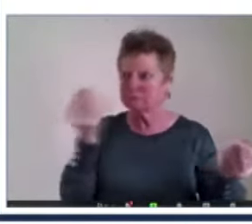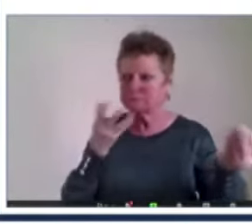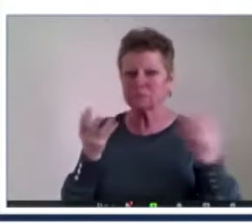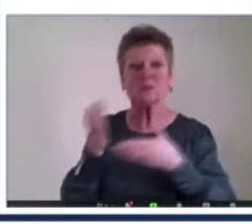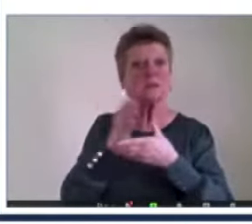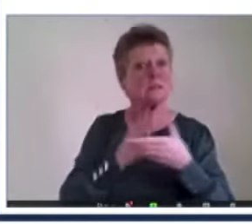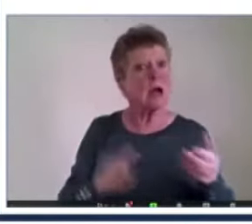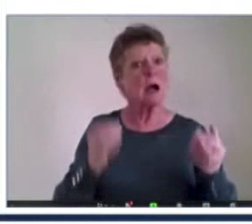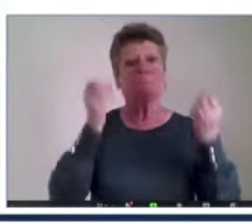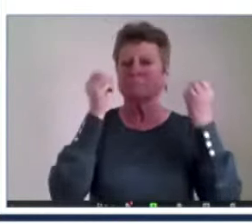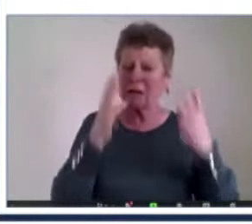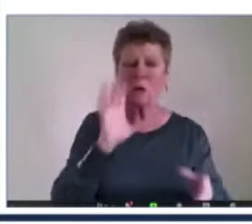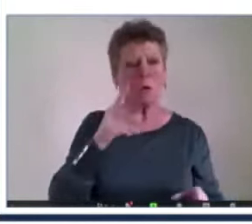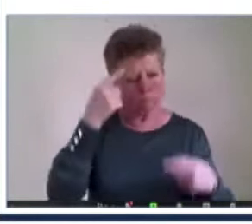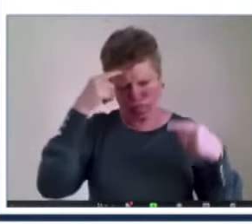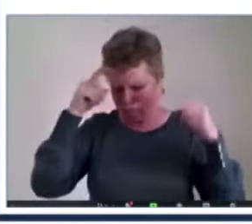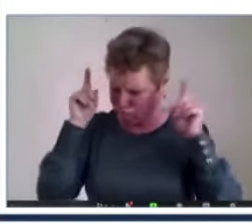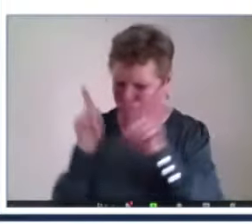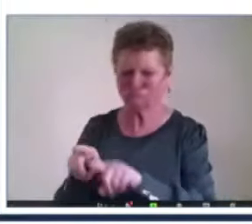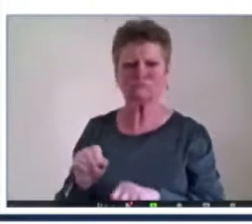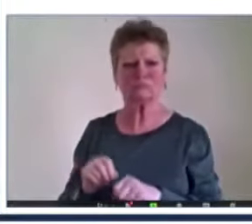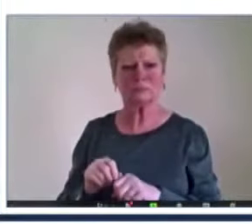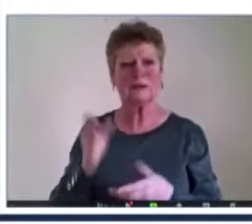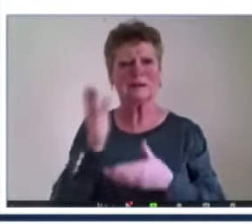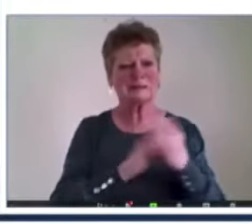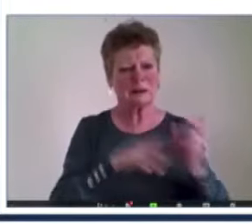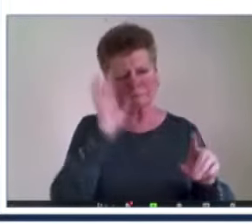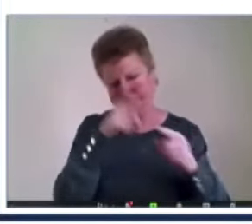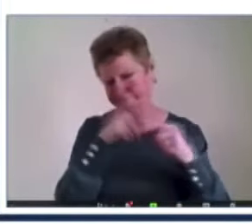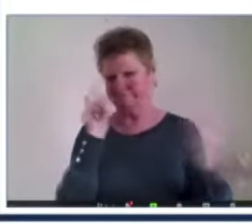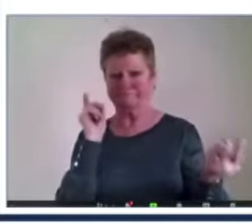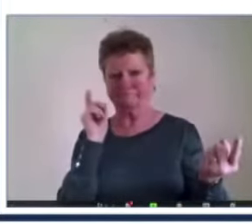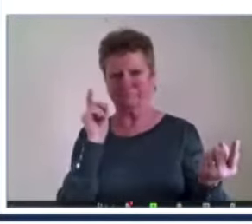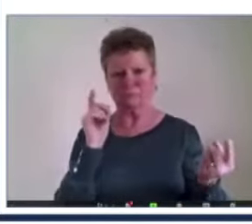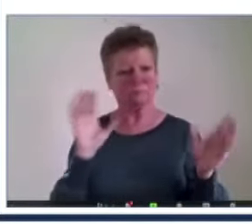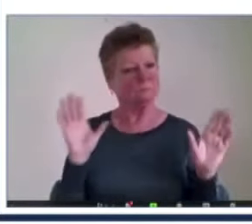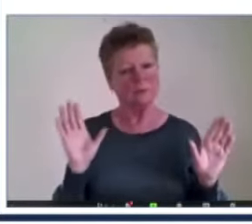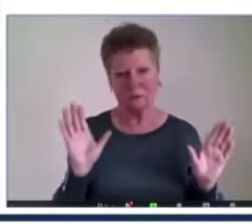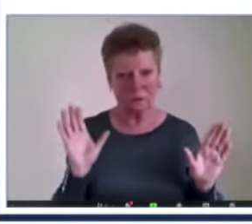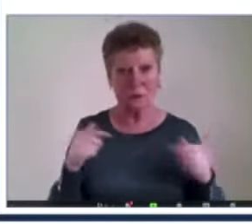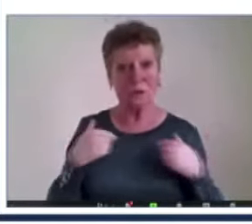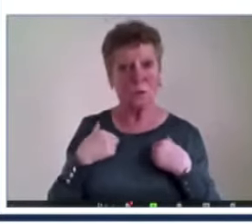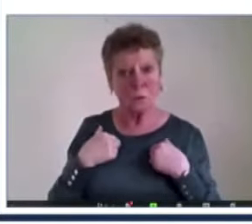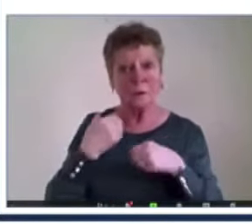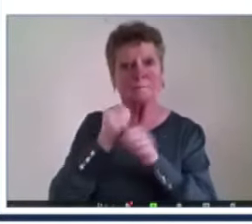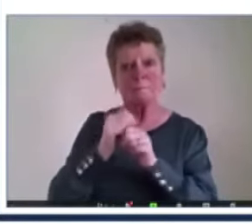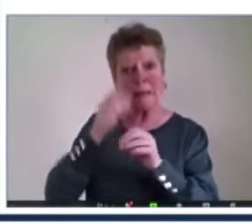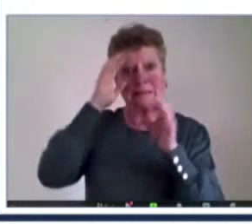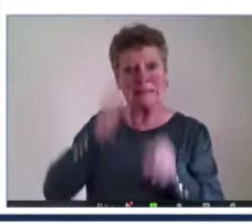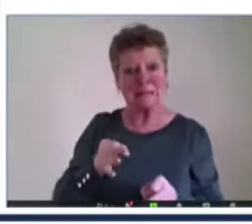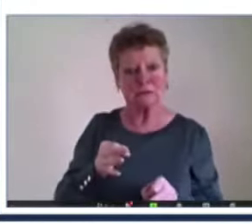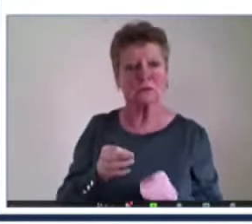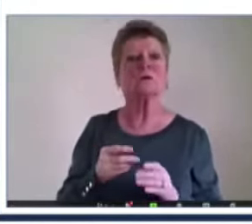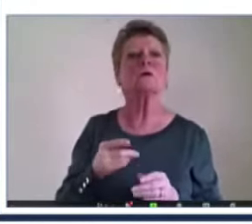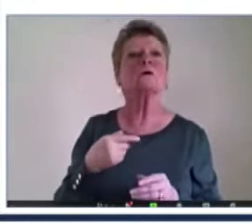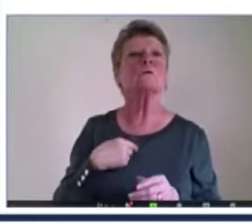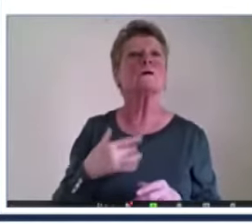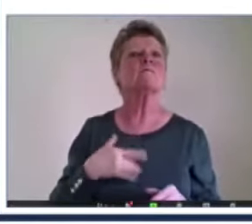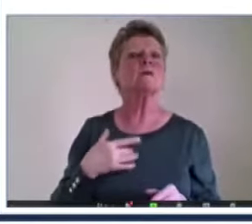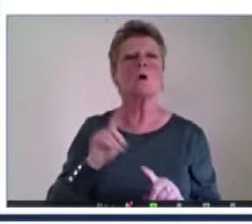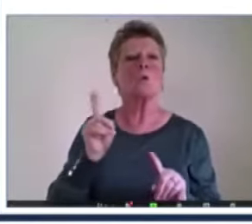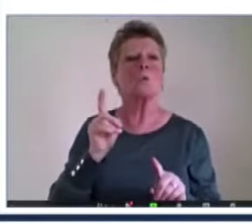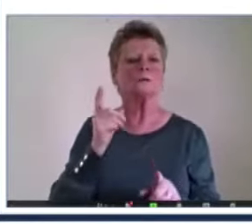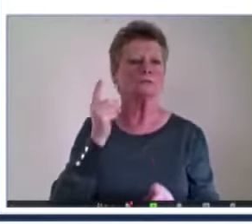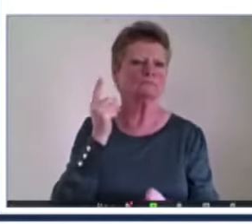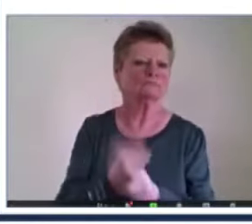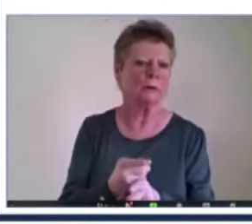and many people that disagree with it, but that's not what's driving the decision. What's driving the decision is what's the right thing to do for Nova Scotians,